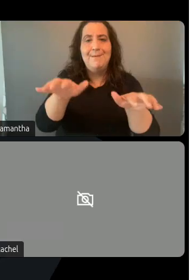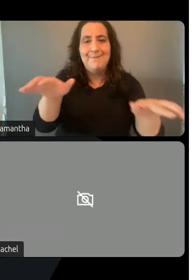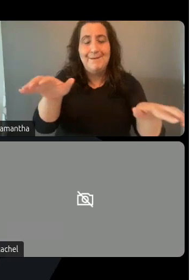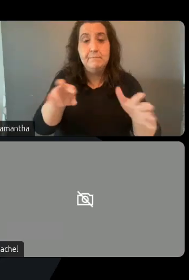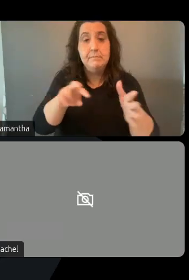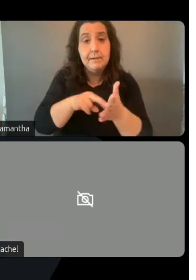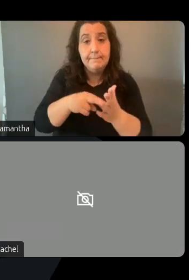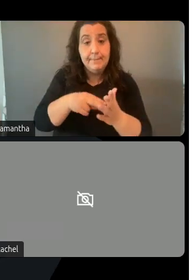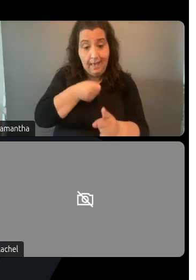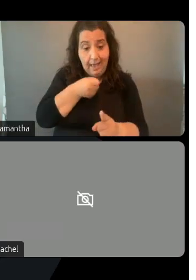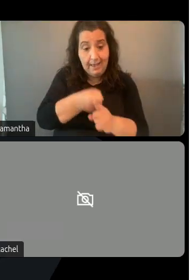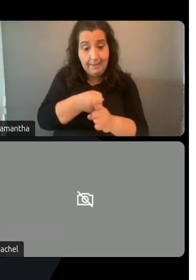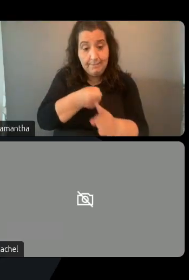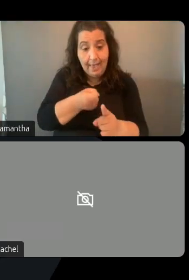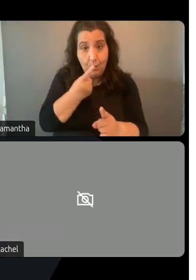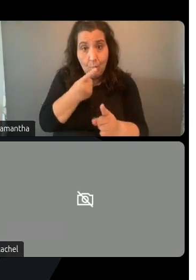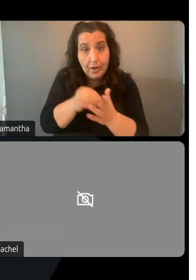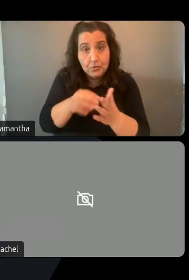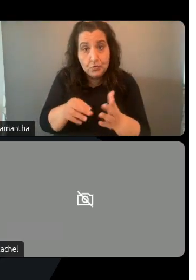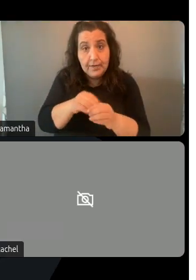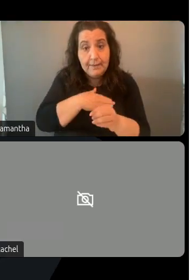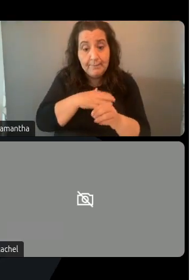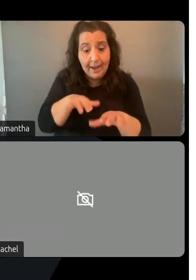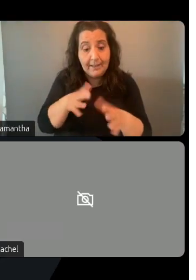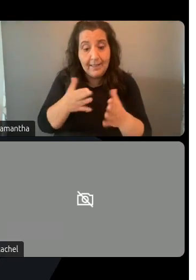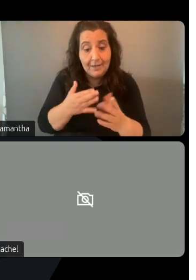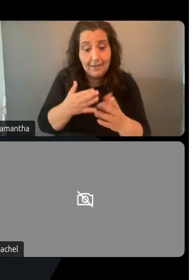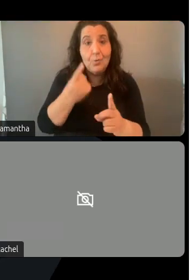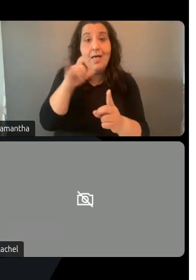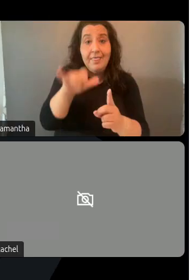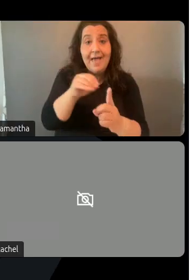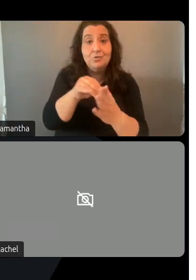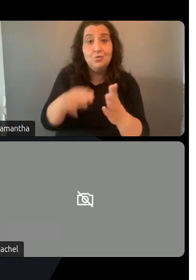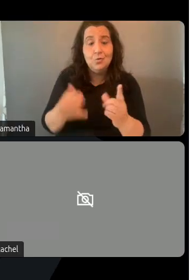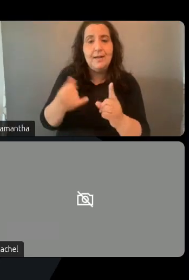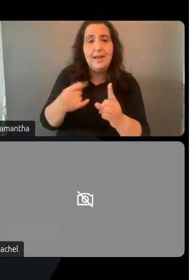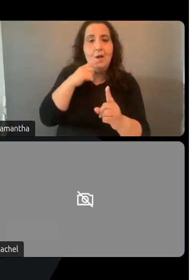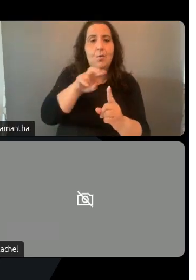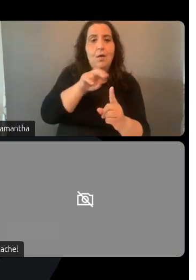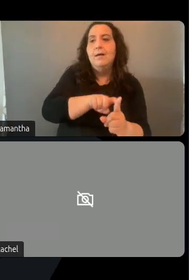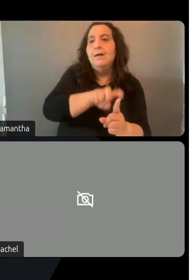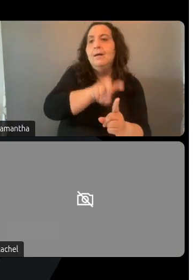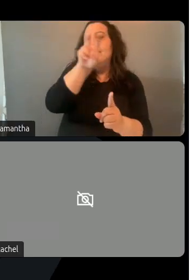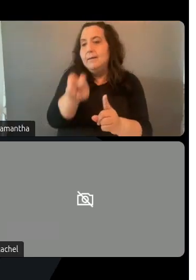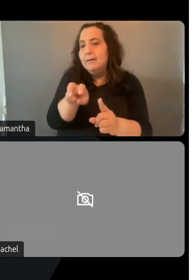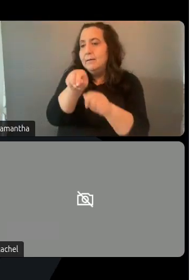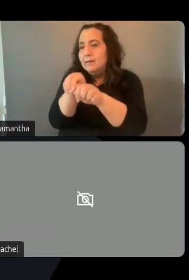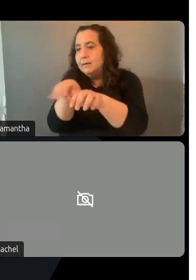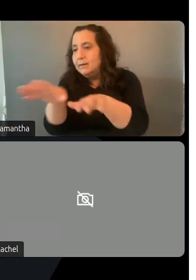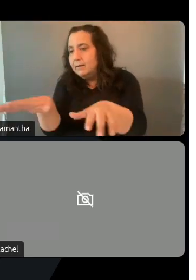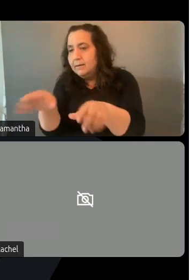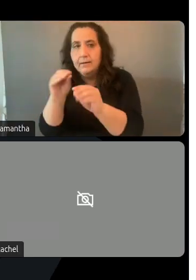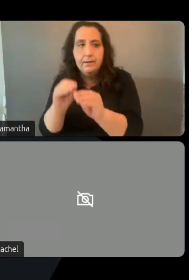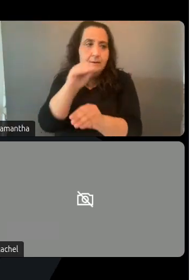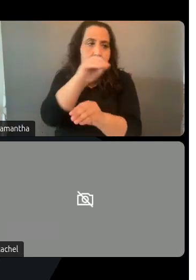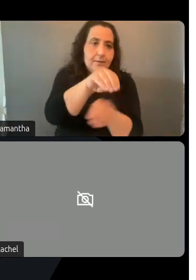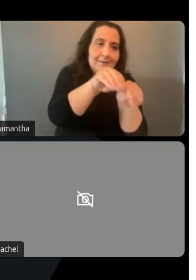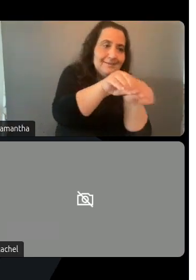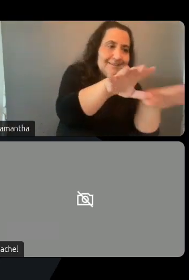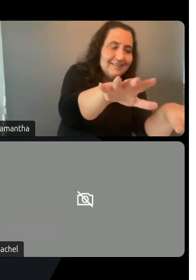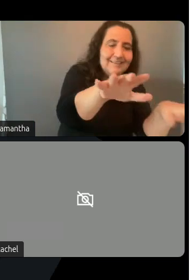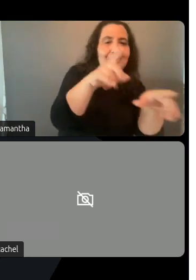within our classroom, those students then go on to raise the level of achievement in their future classes.